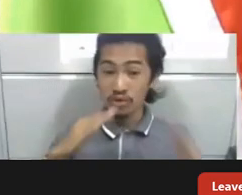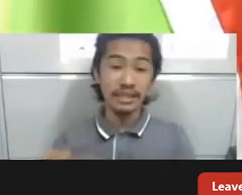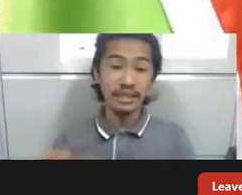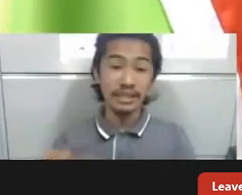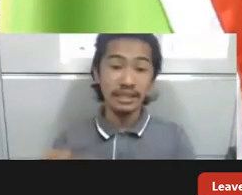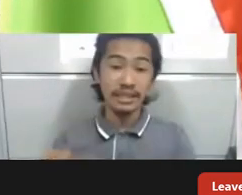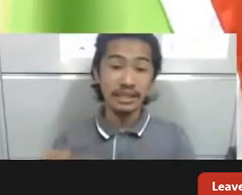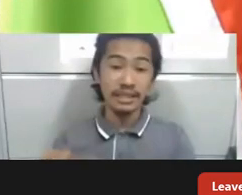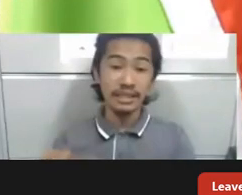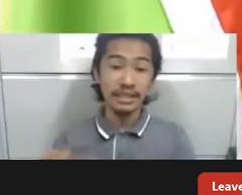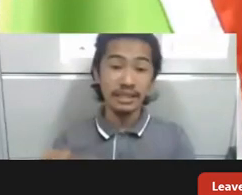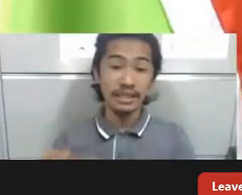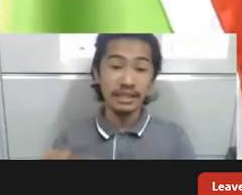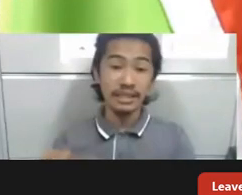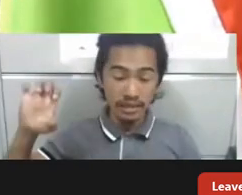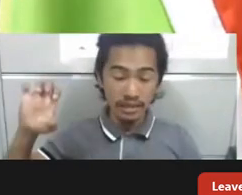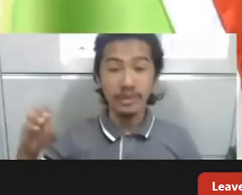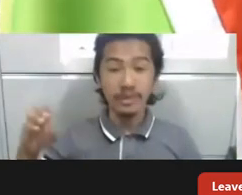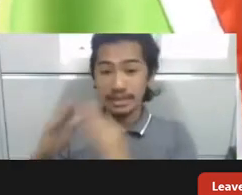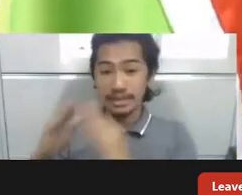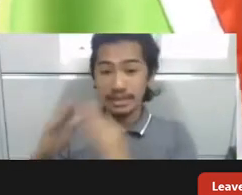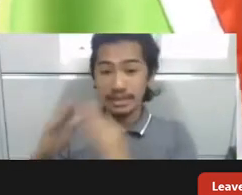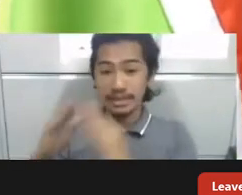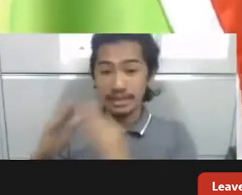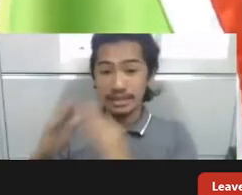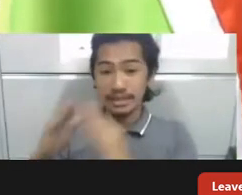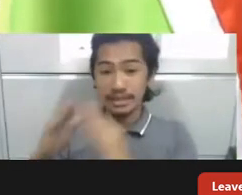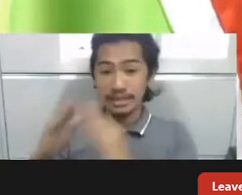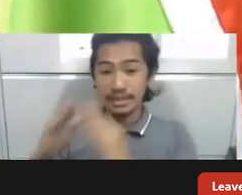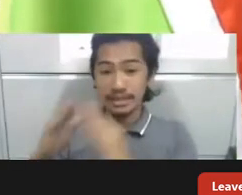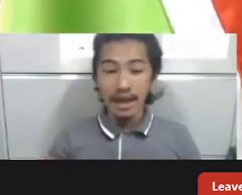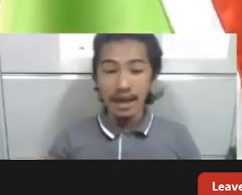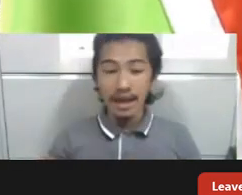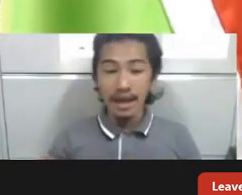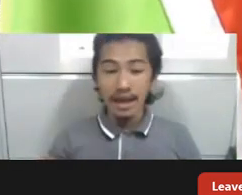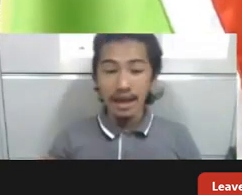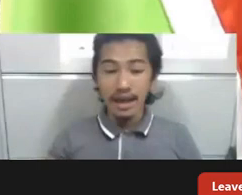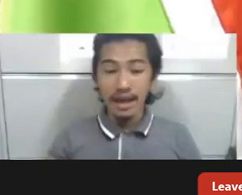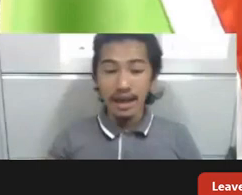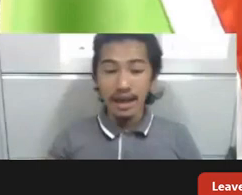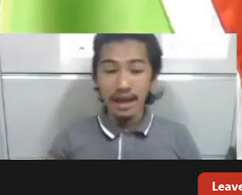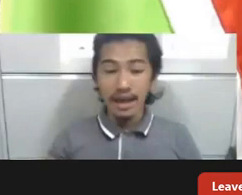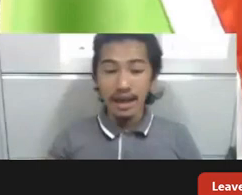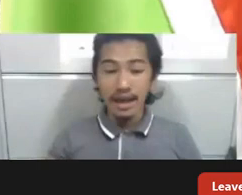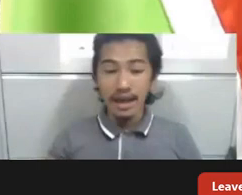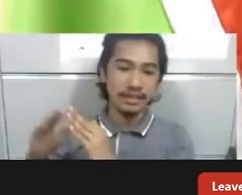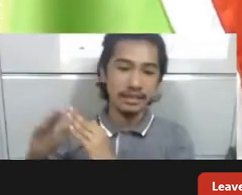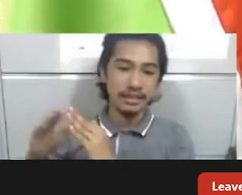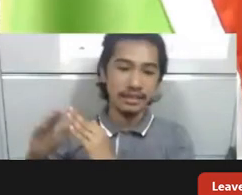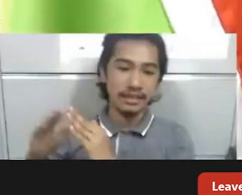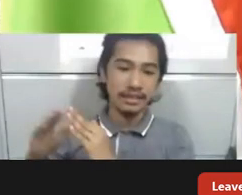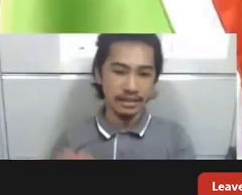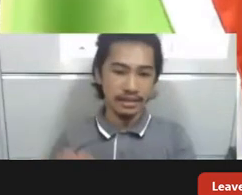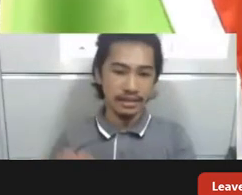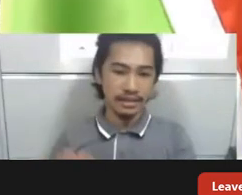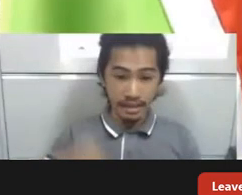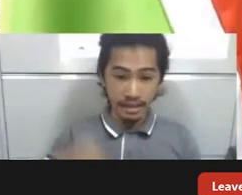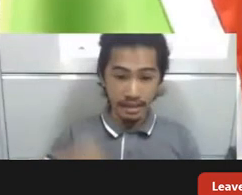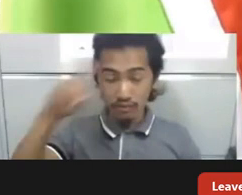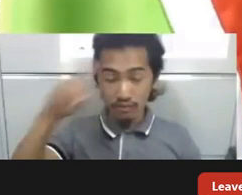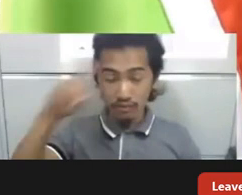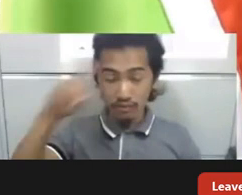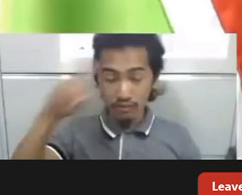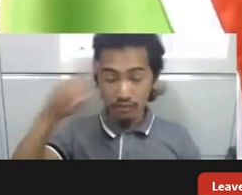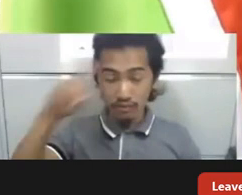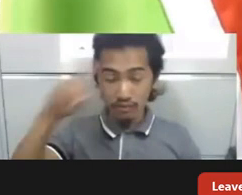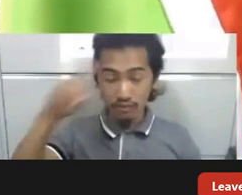City, and Lapu-Lapu City. She will discuss on the topic, labor education